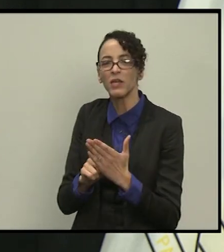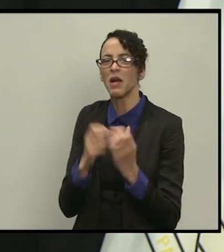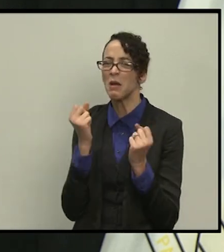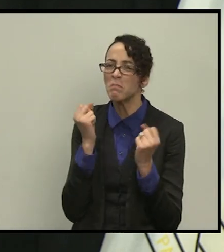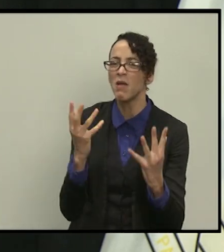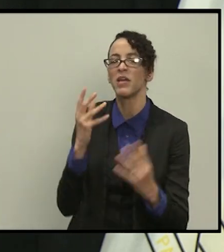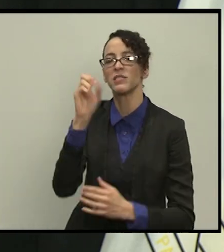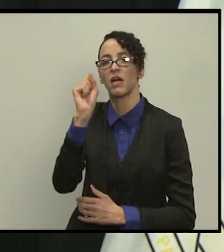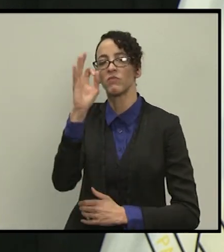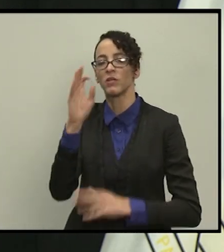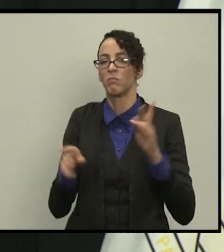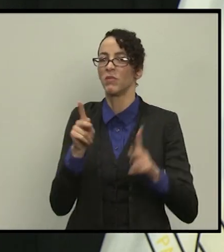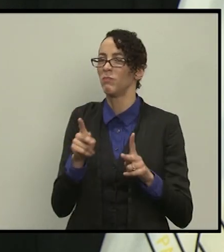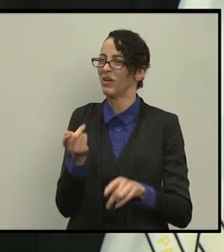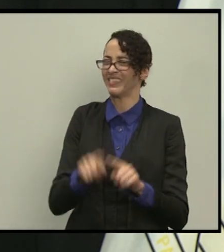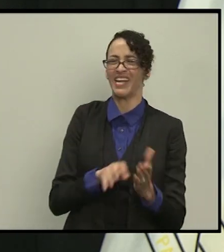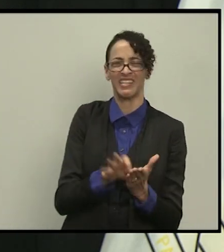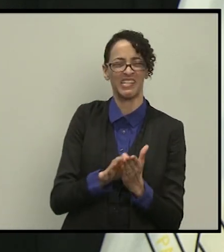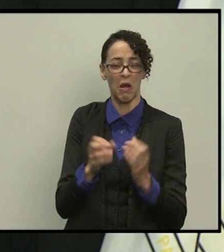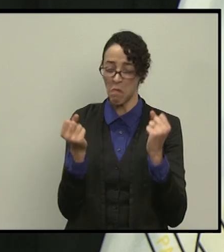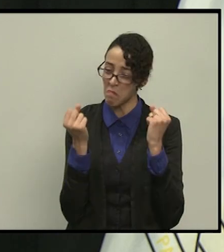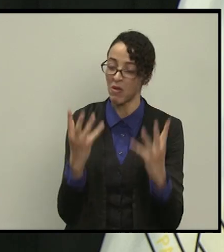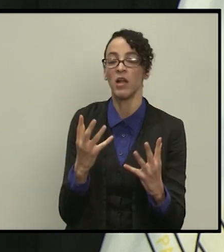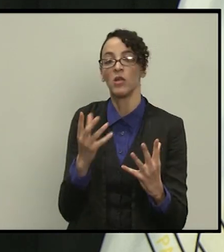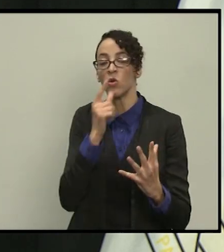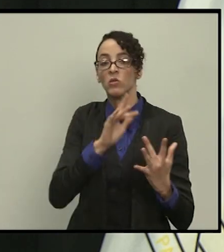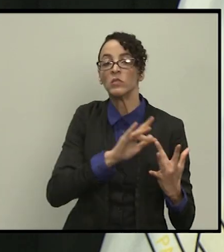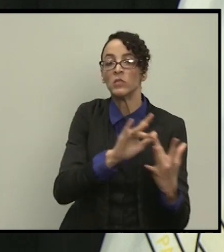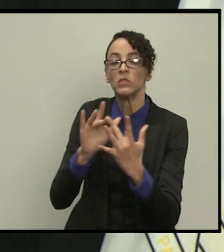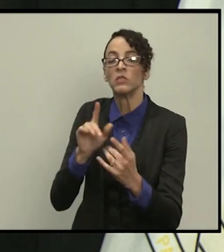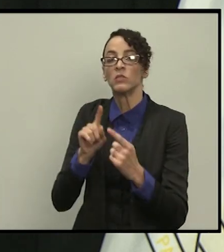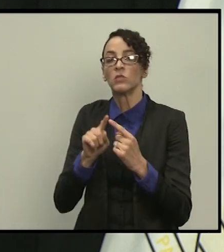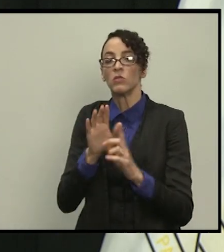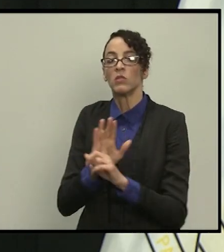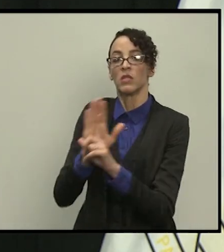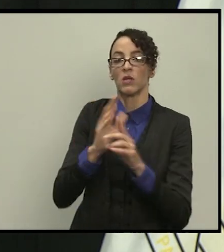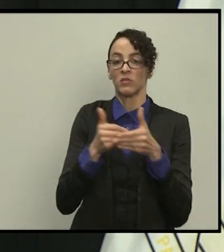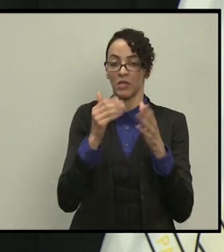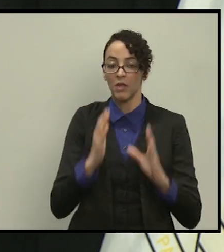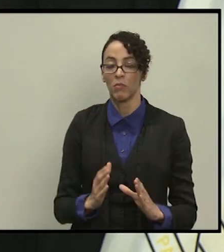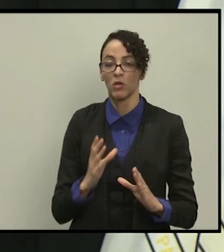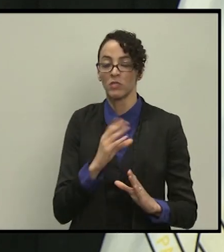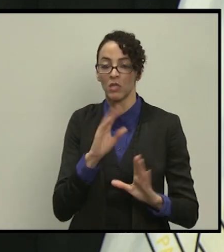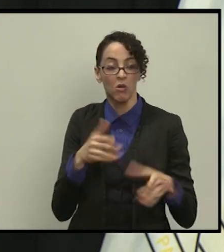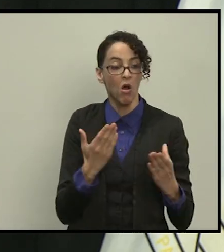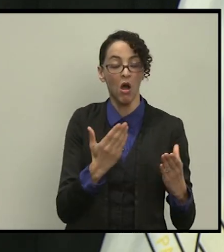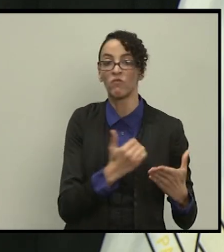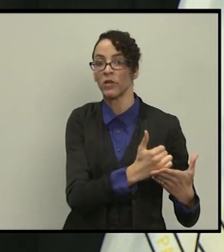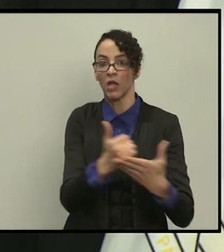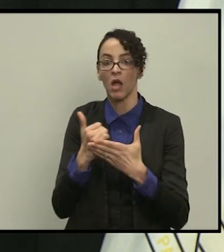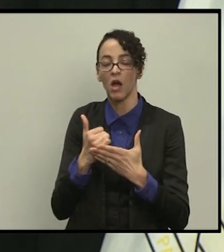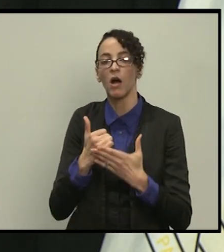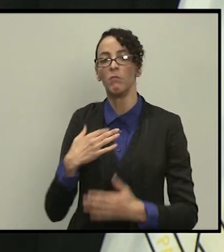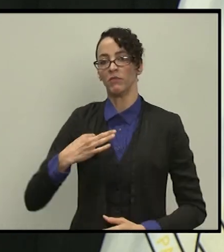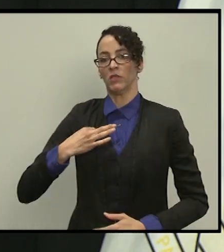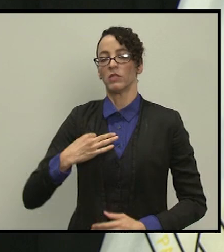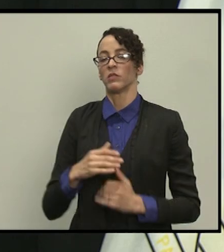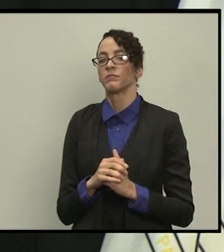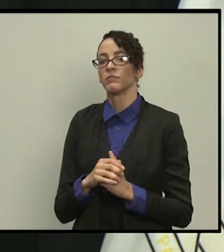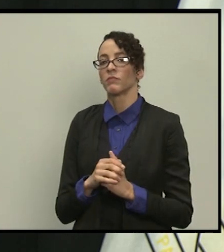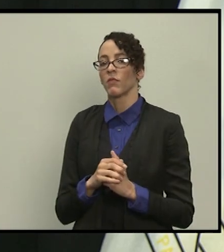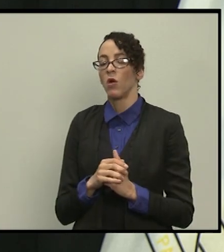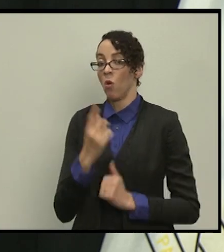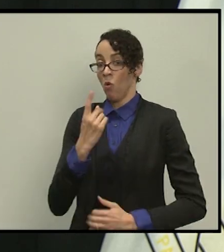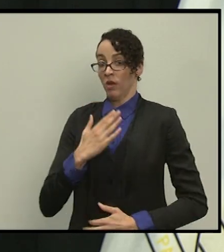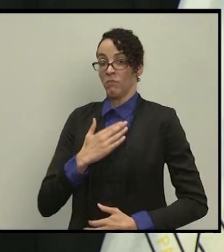reaching out to people that they know that need help. I know one of my staff members here in the